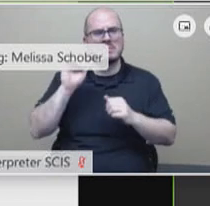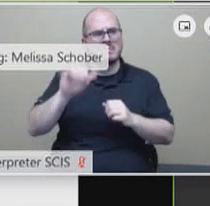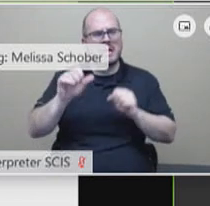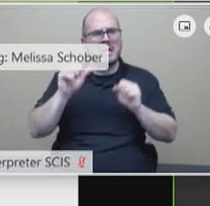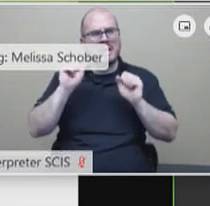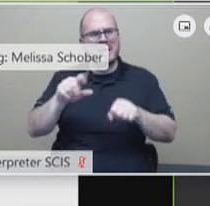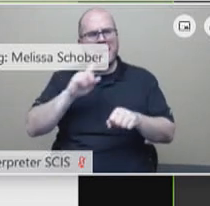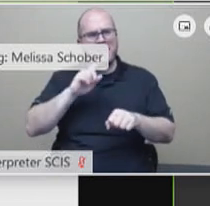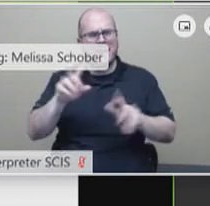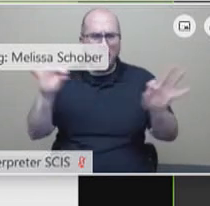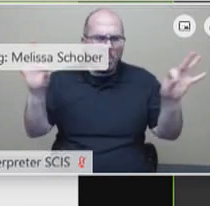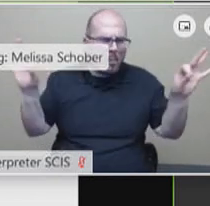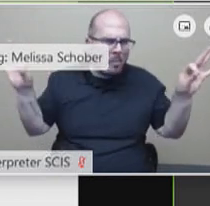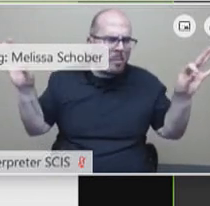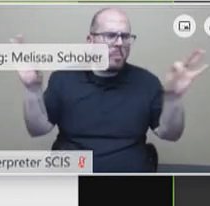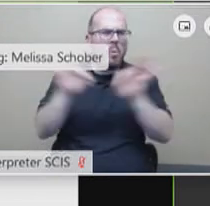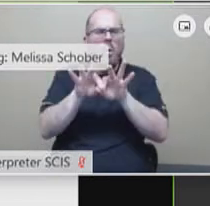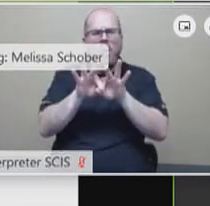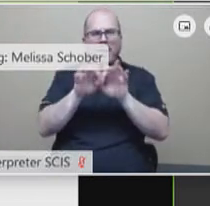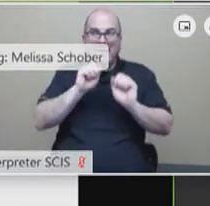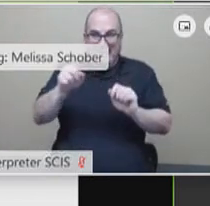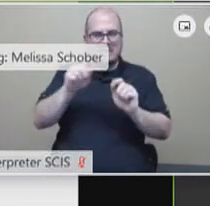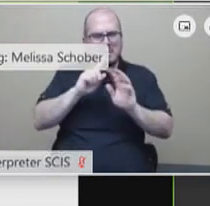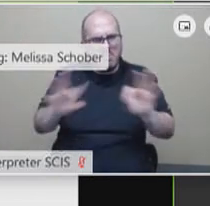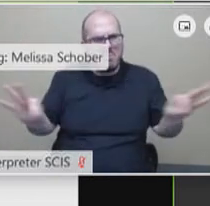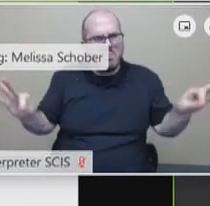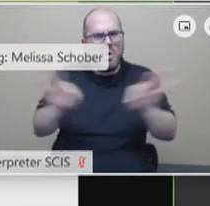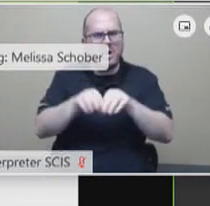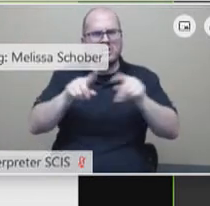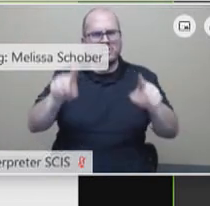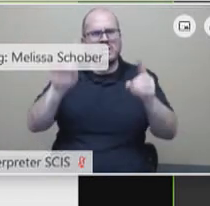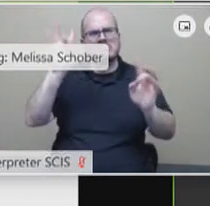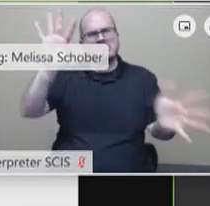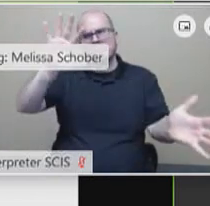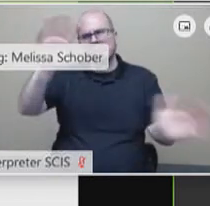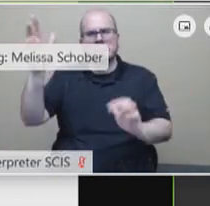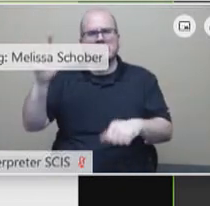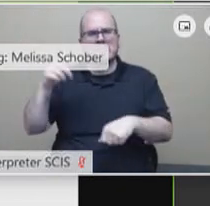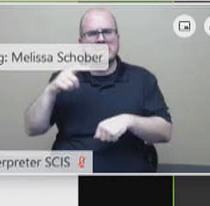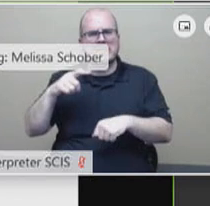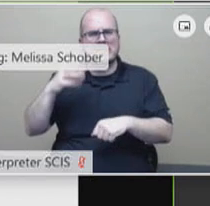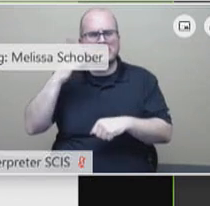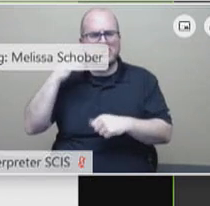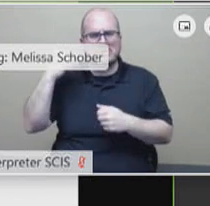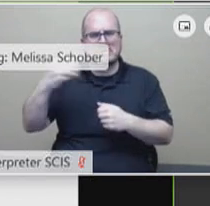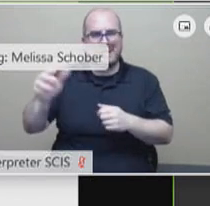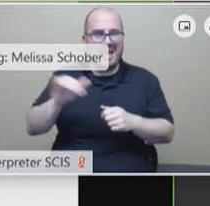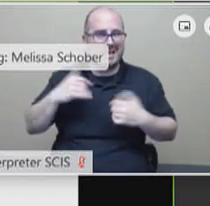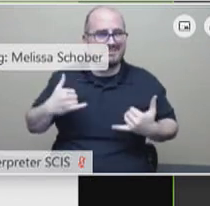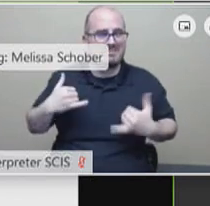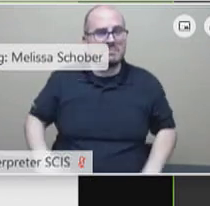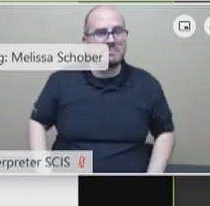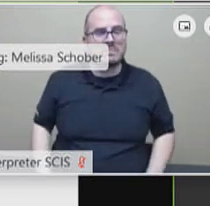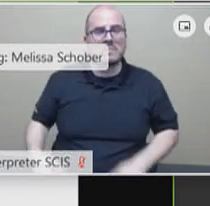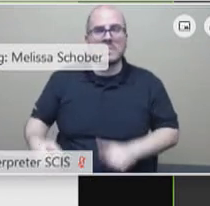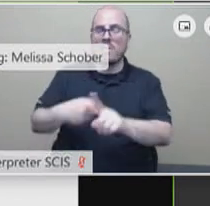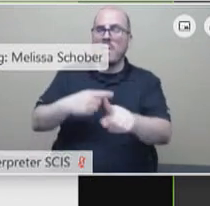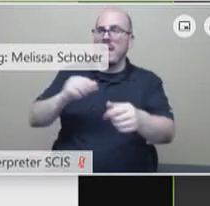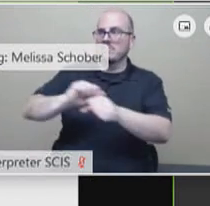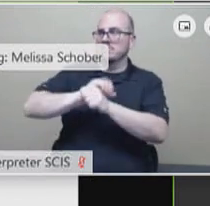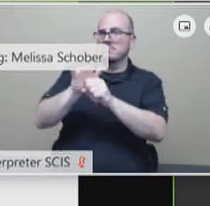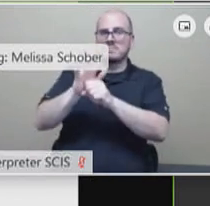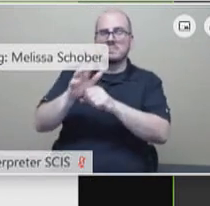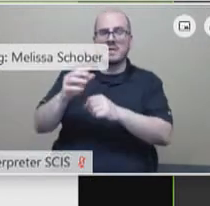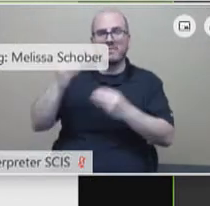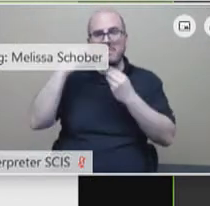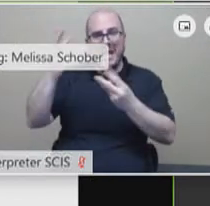important during times of distress. When there was news coming out of coronavirus, a bunch of